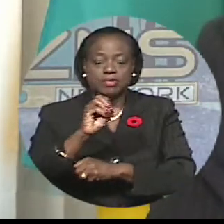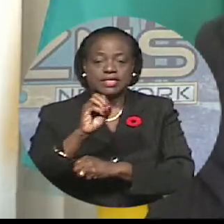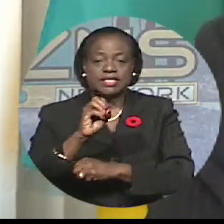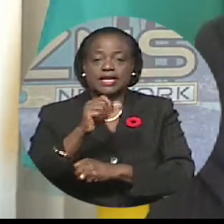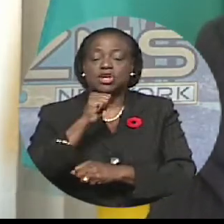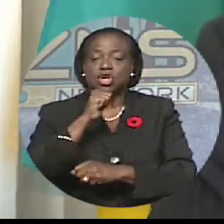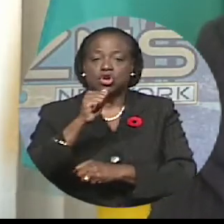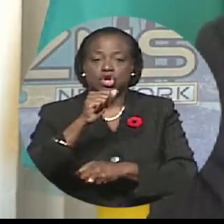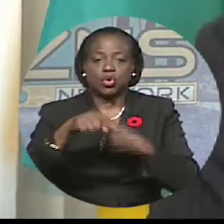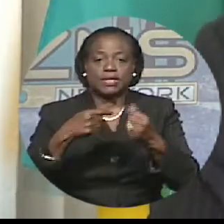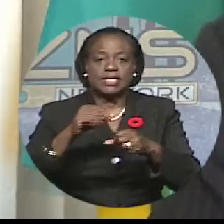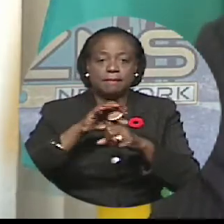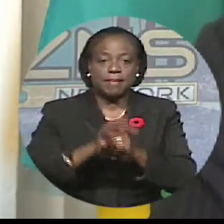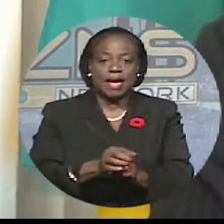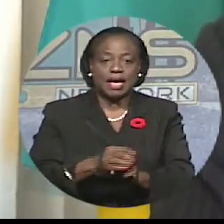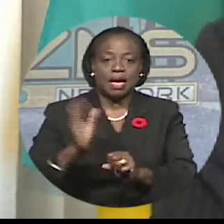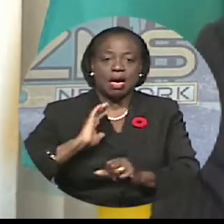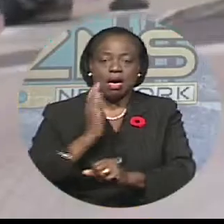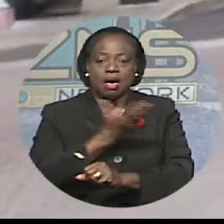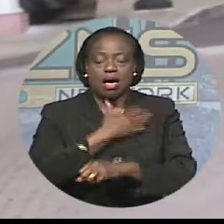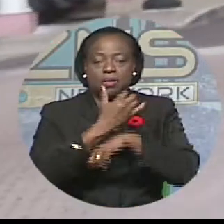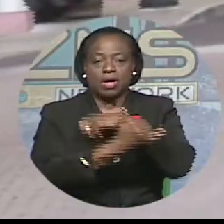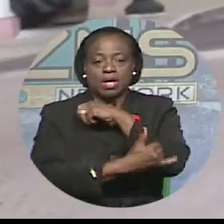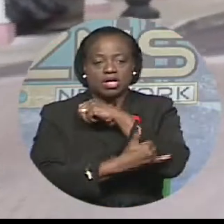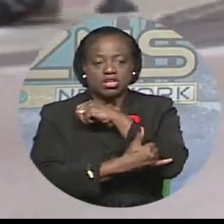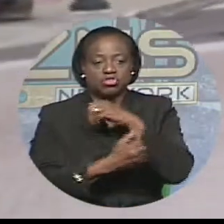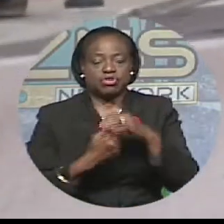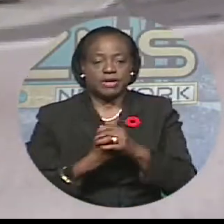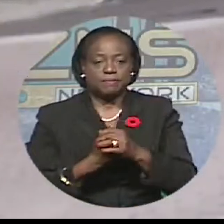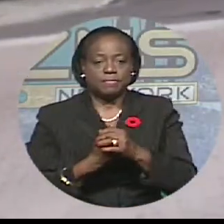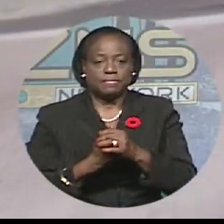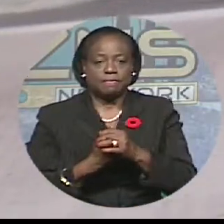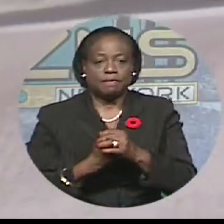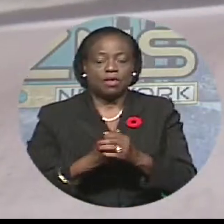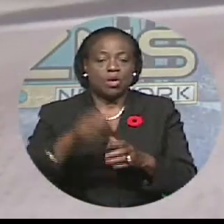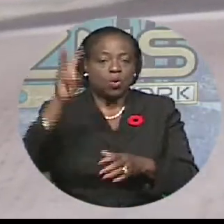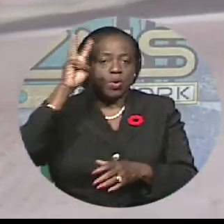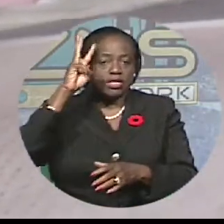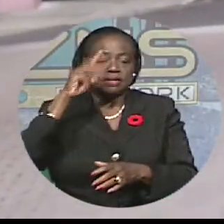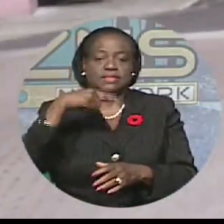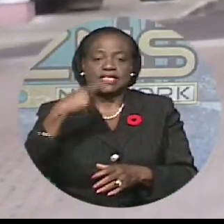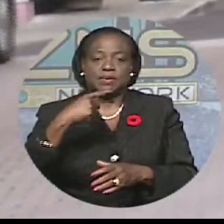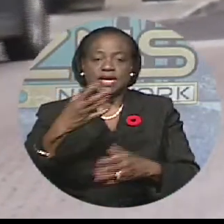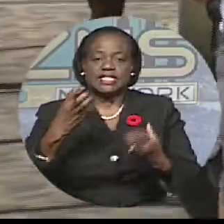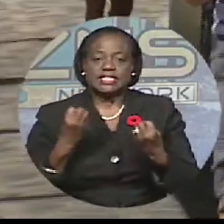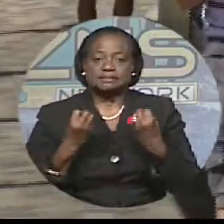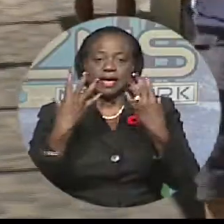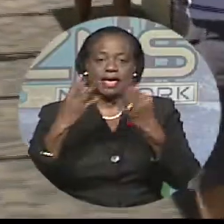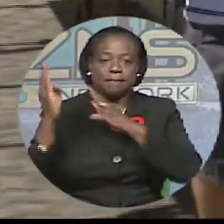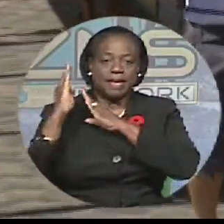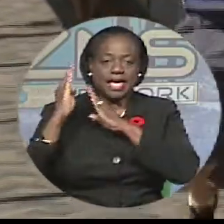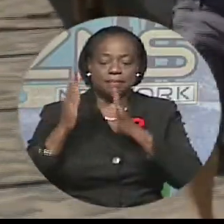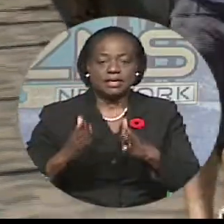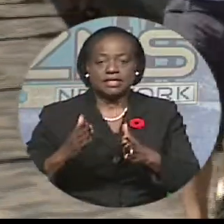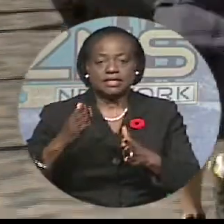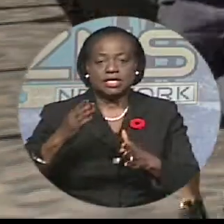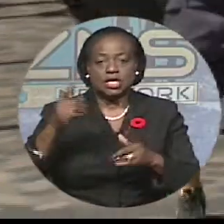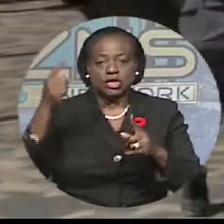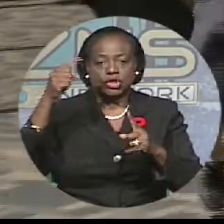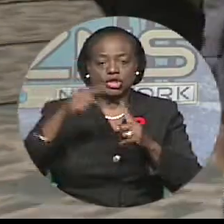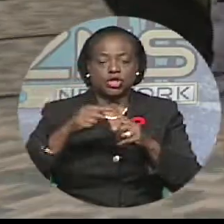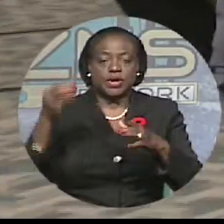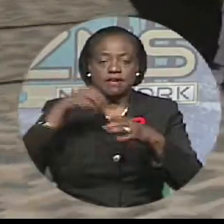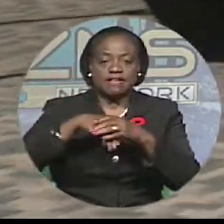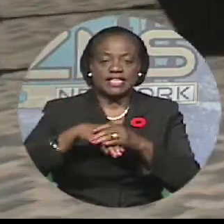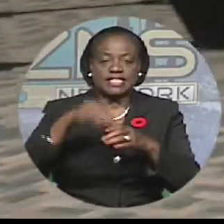our country beyond our policies and our legislation. In fact, Wilshcombe believes it should inspire Bahamans to invest in the downtown area. The